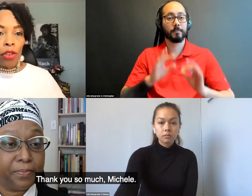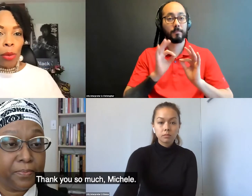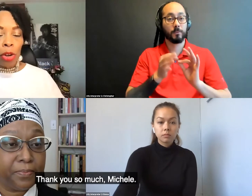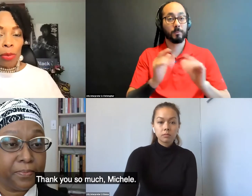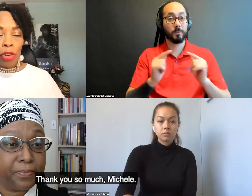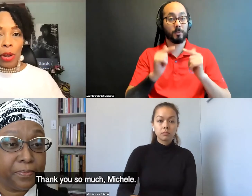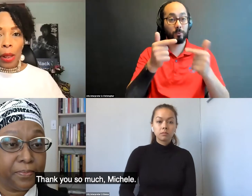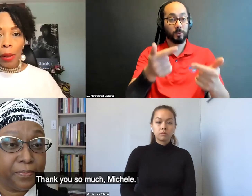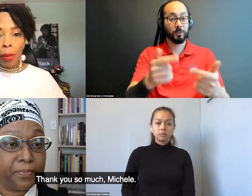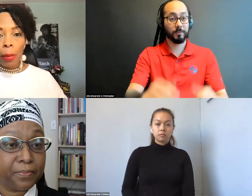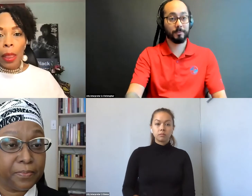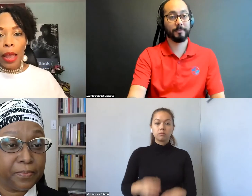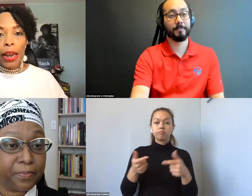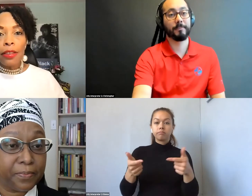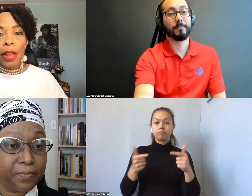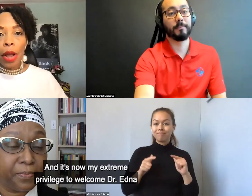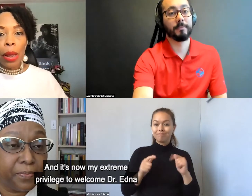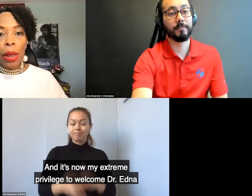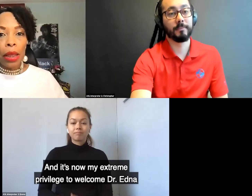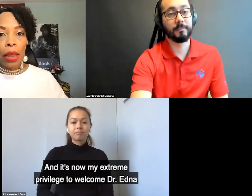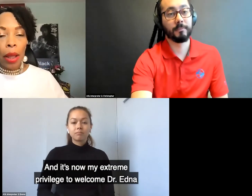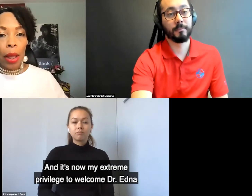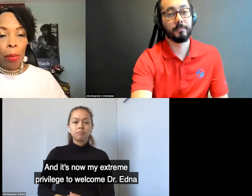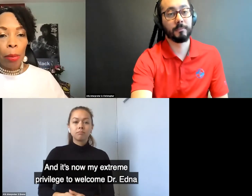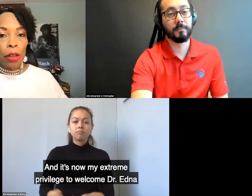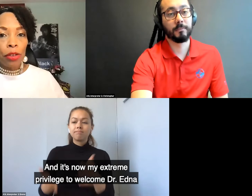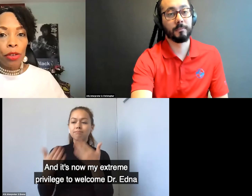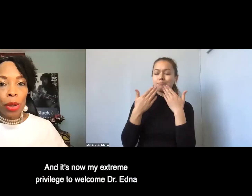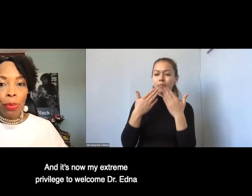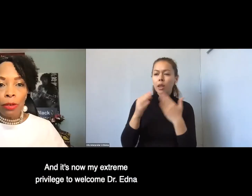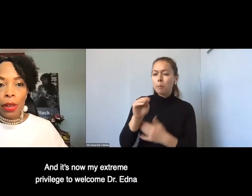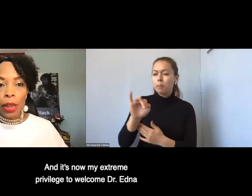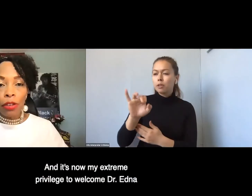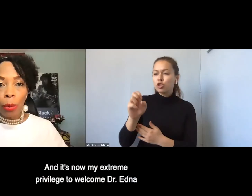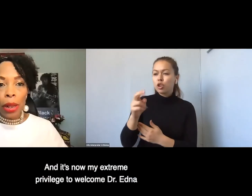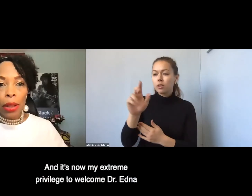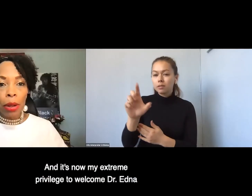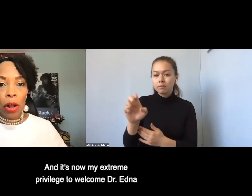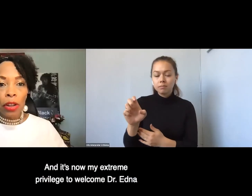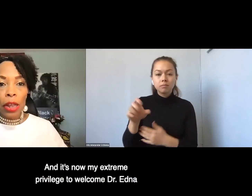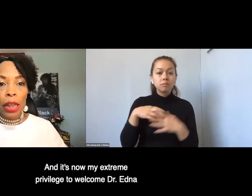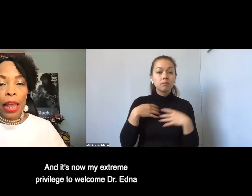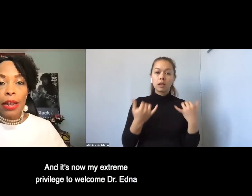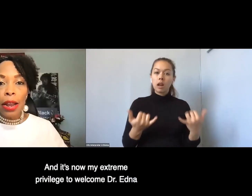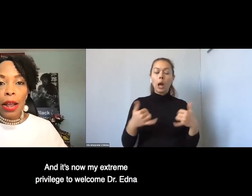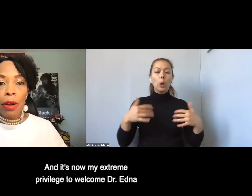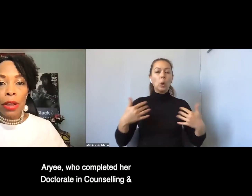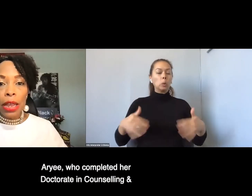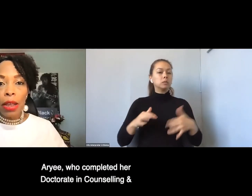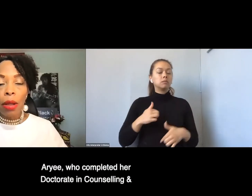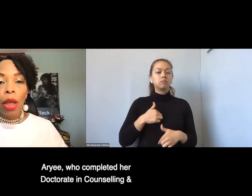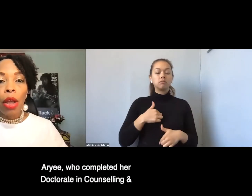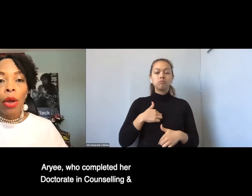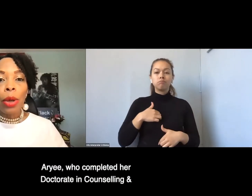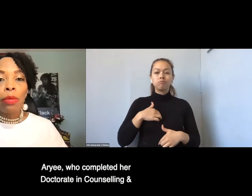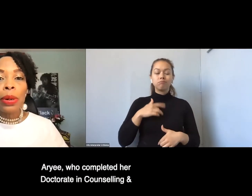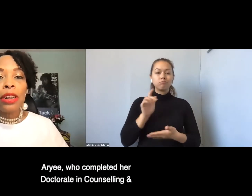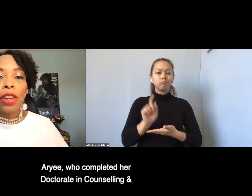Thank you so much, Michelle. And it's now my extreme privilege to welcome Dr. Edna